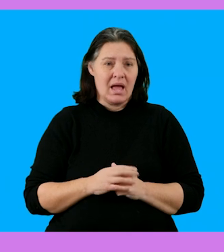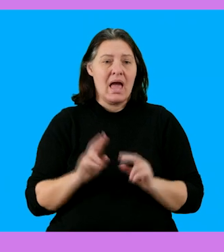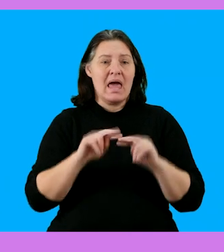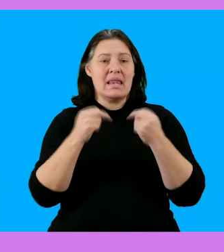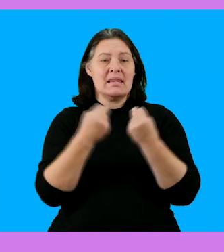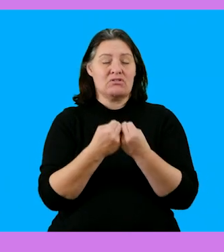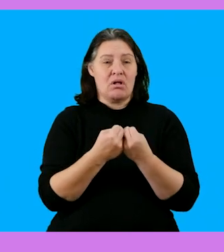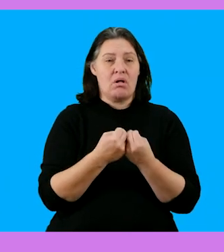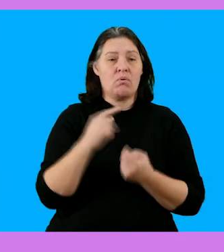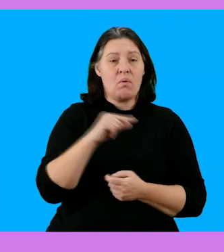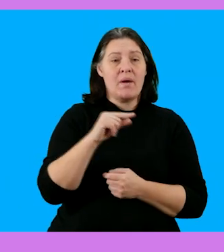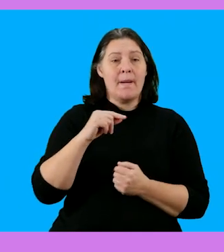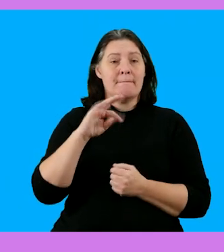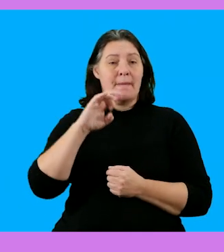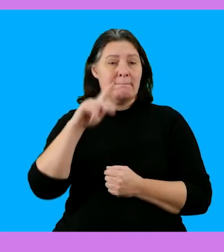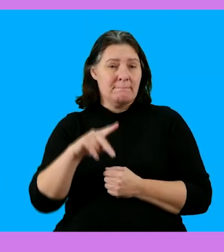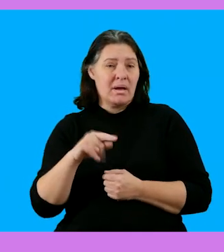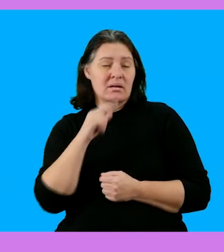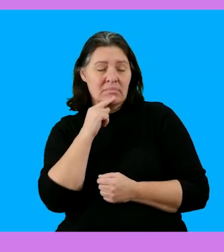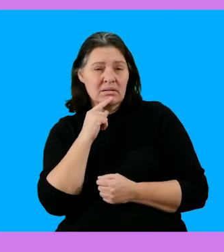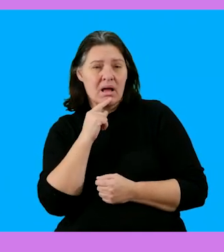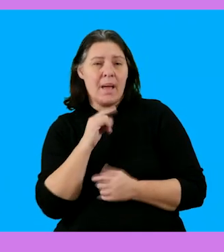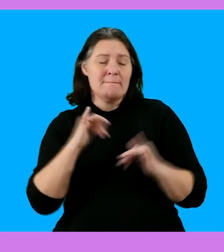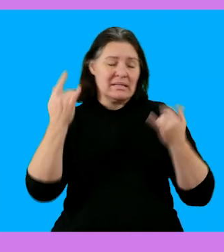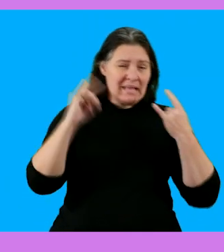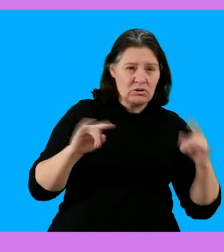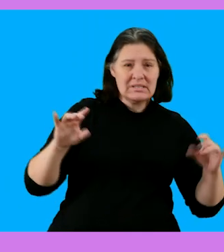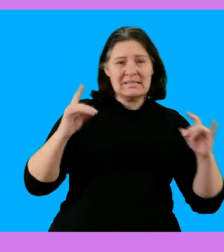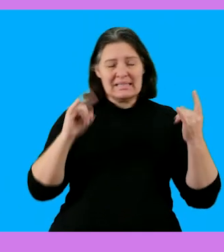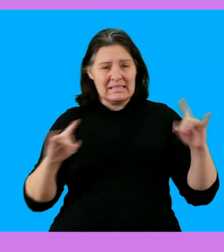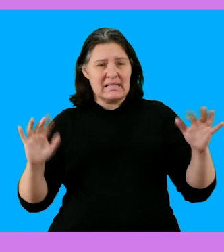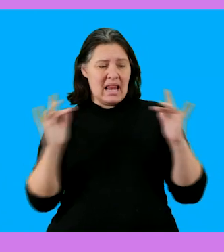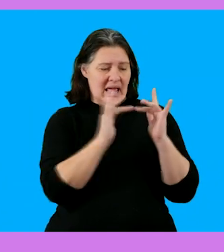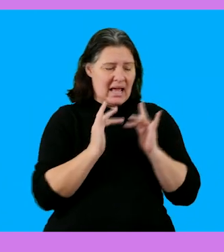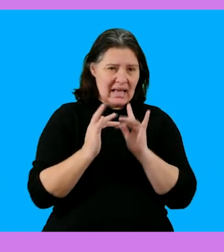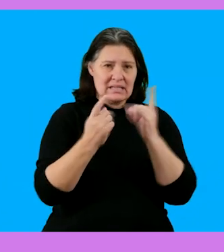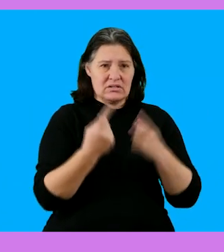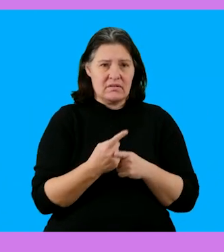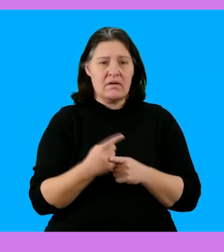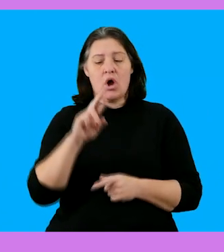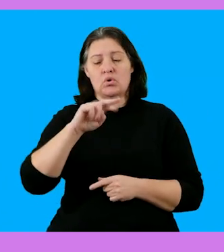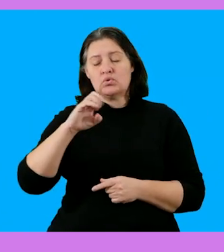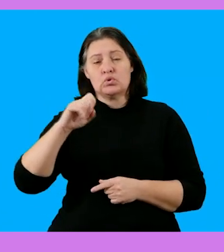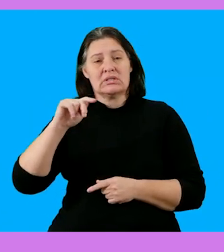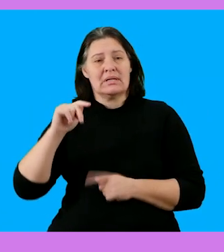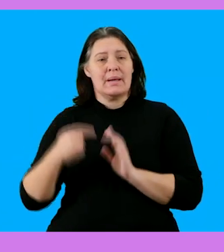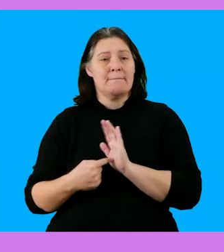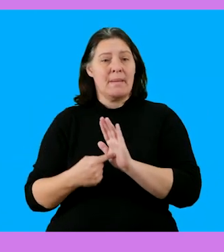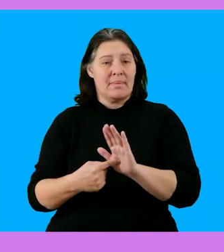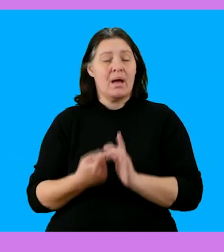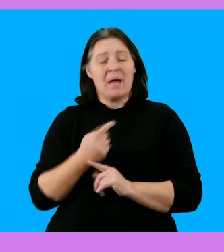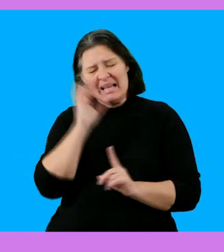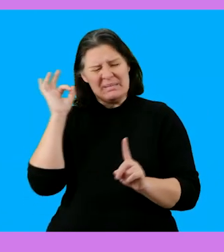that a national road map shows major roads linking major cities to each other. Then a route